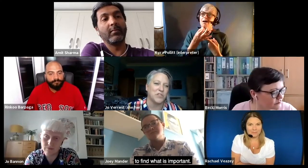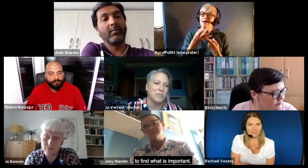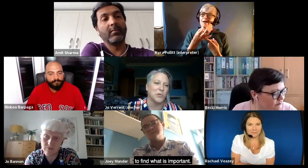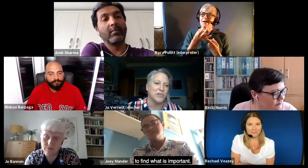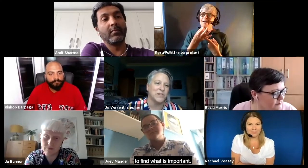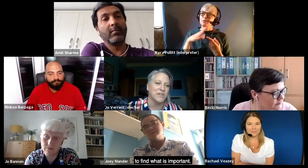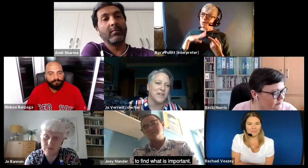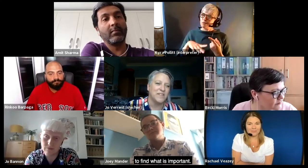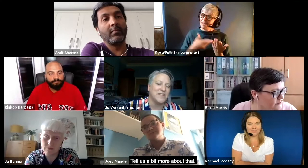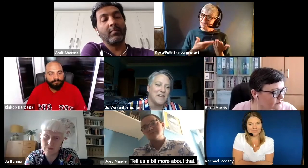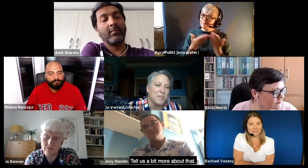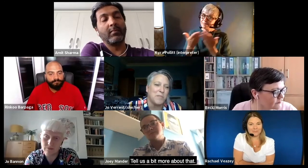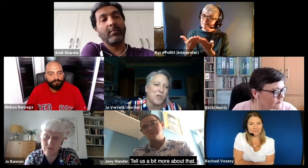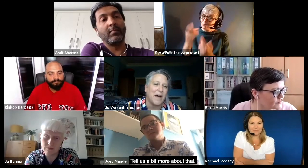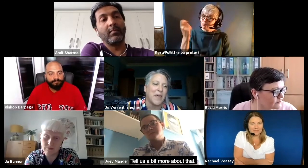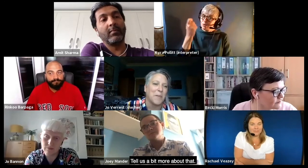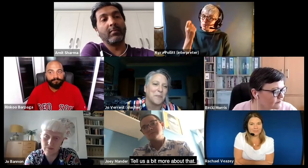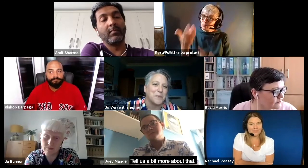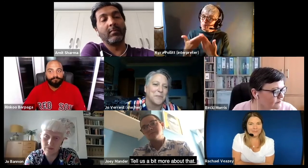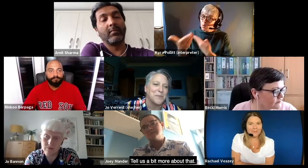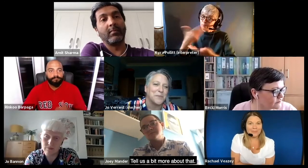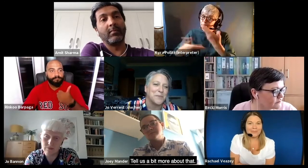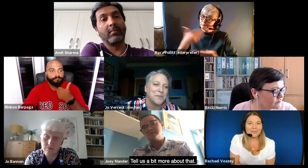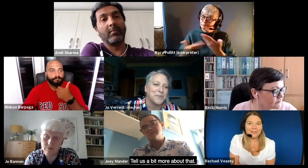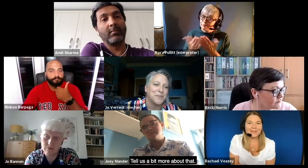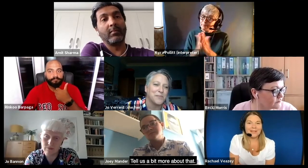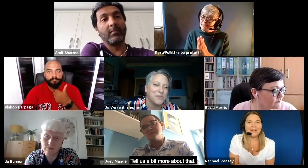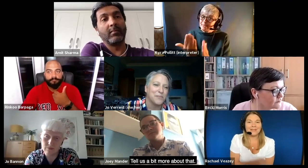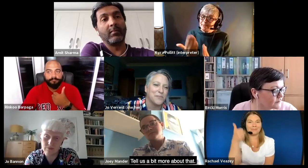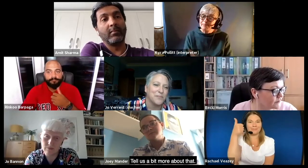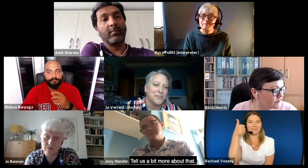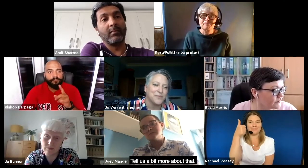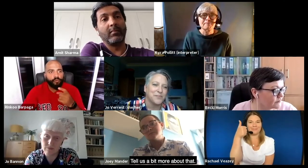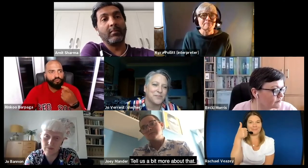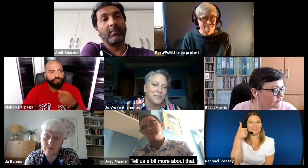find what's important. So tell us a bit more about that.